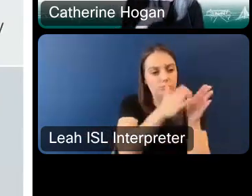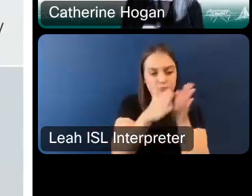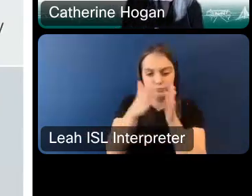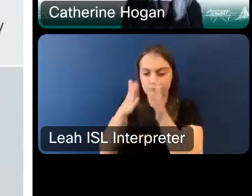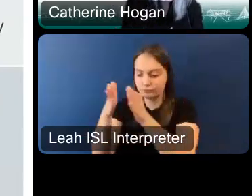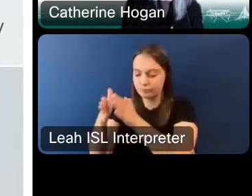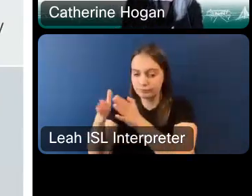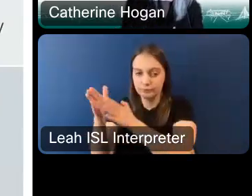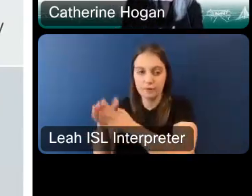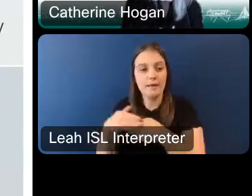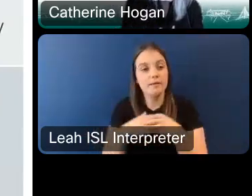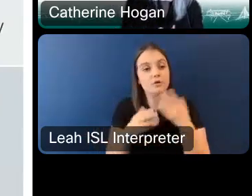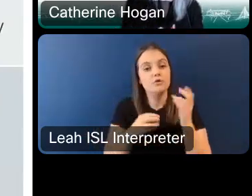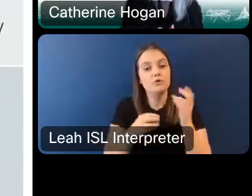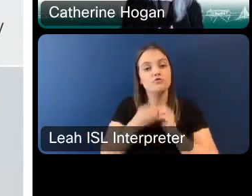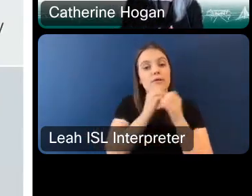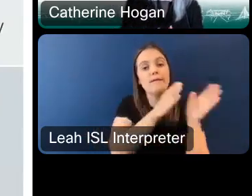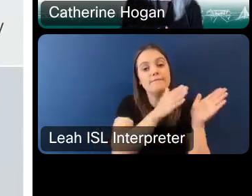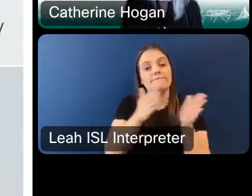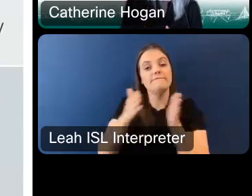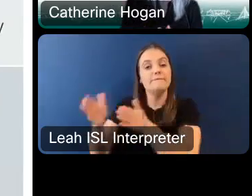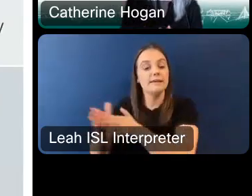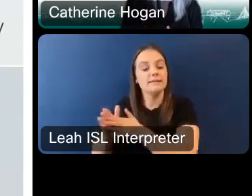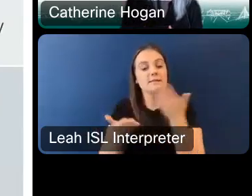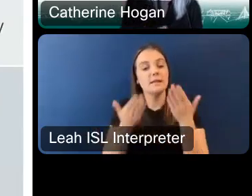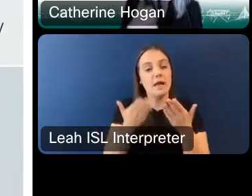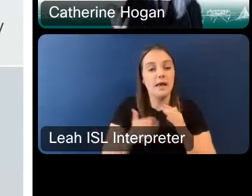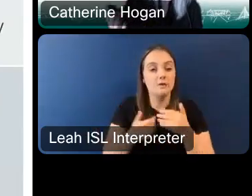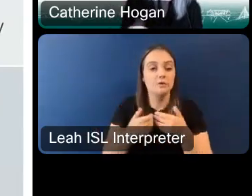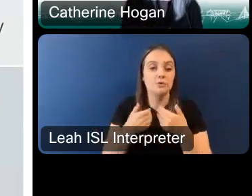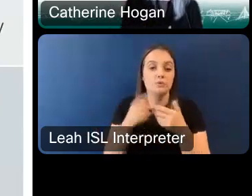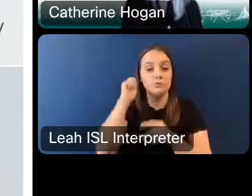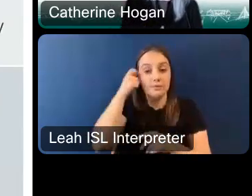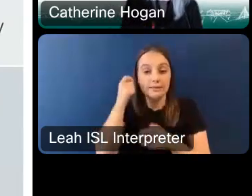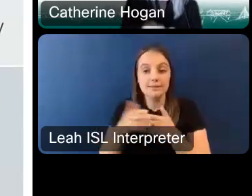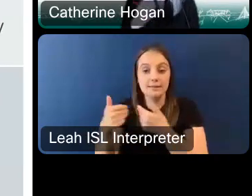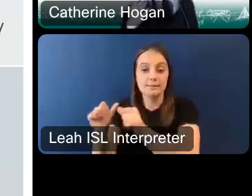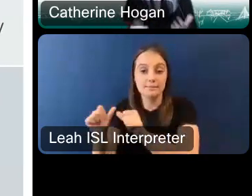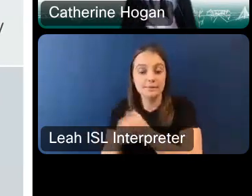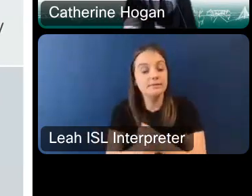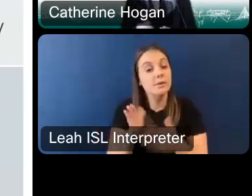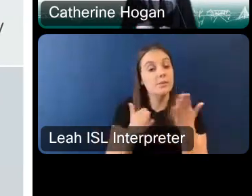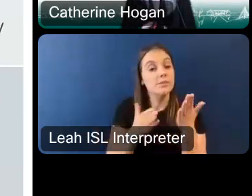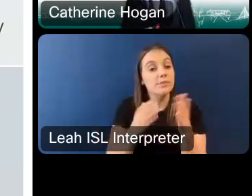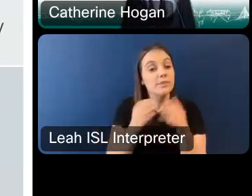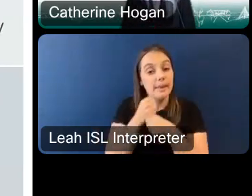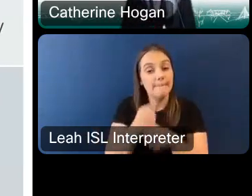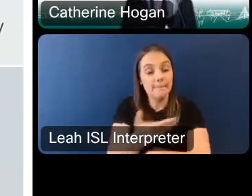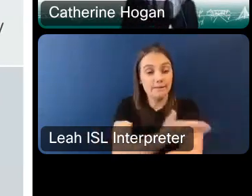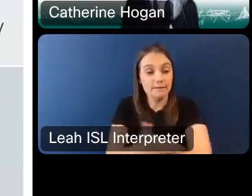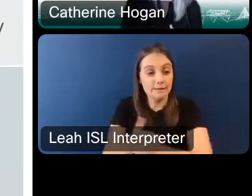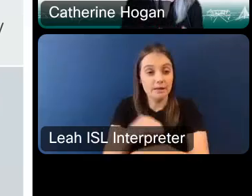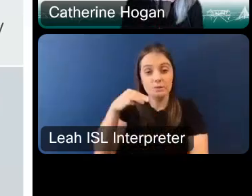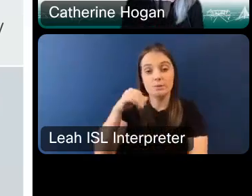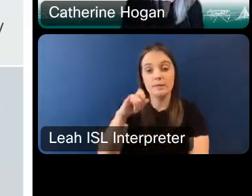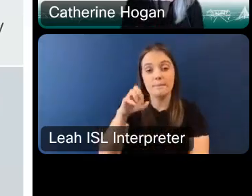phase out your approach to testing it and implementing it. So for example, in the campaign, you'd start with a micro pilot and